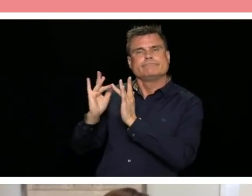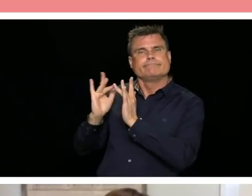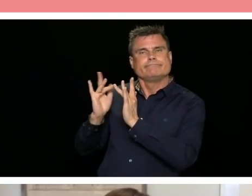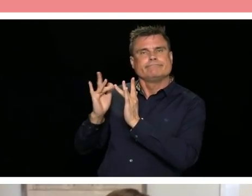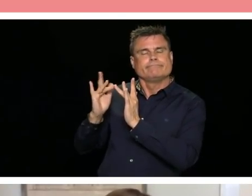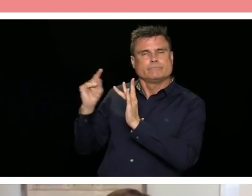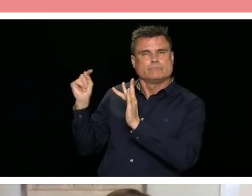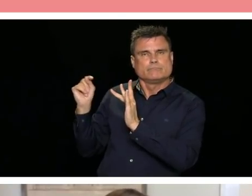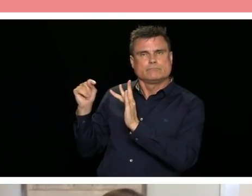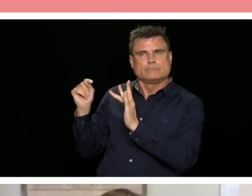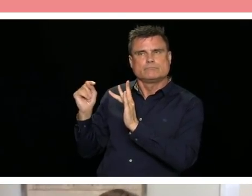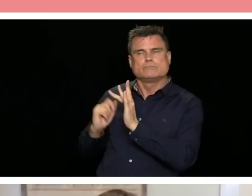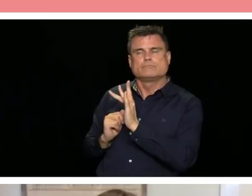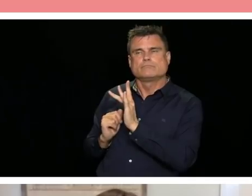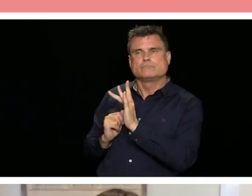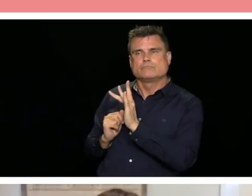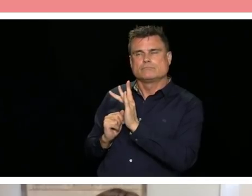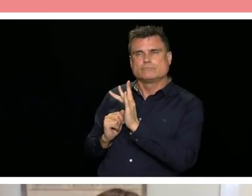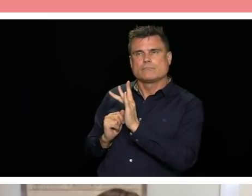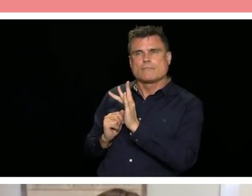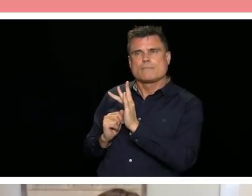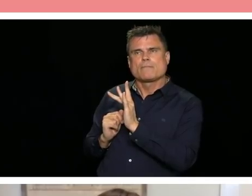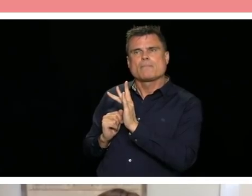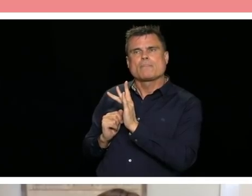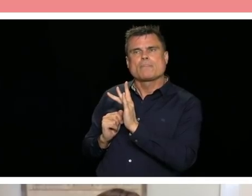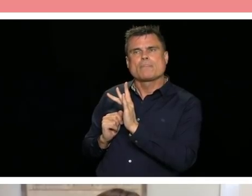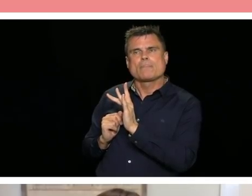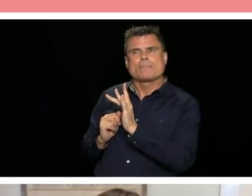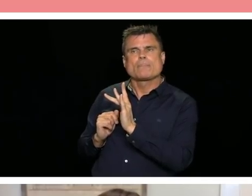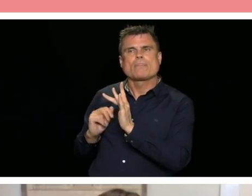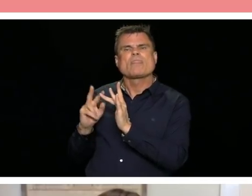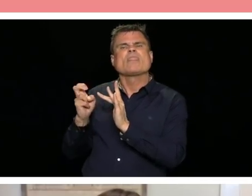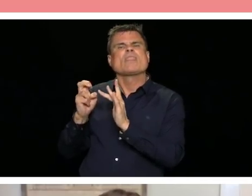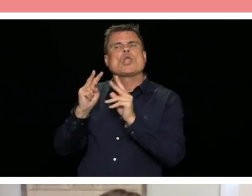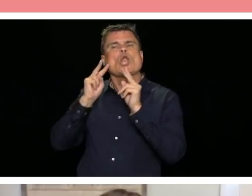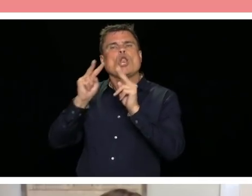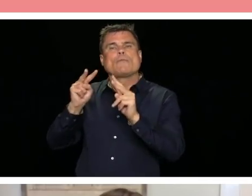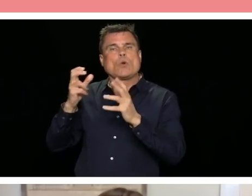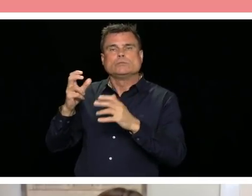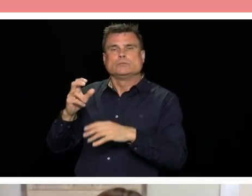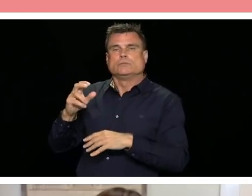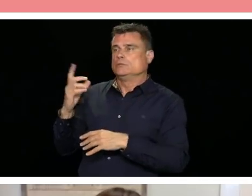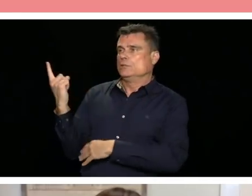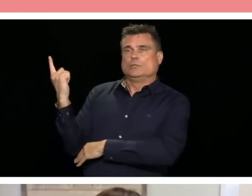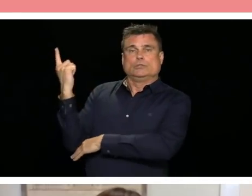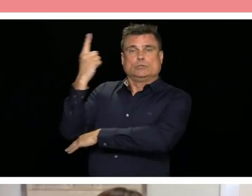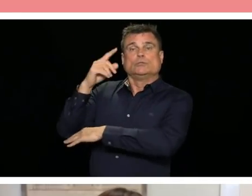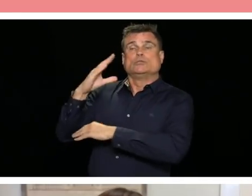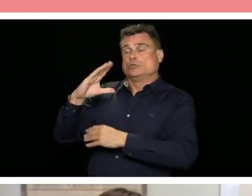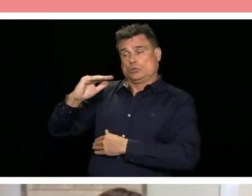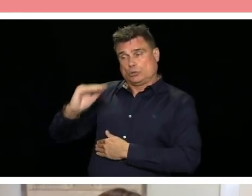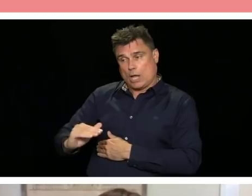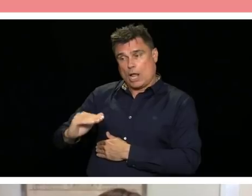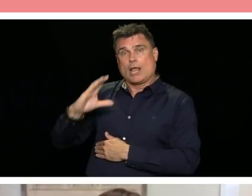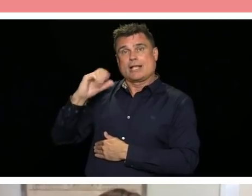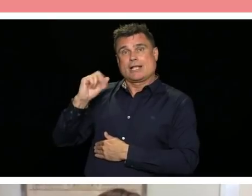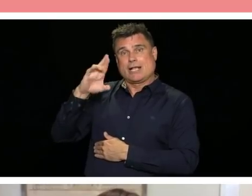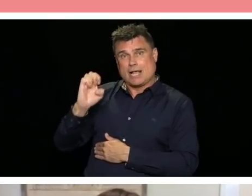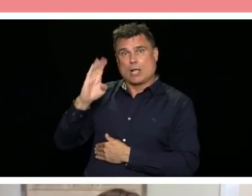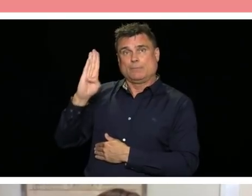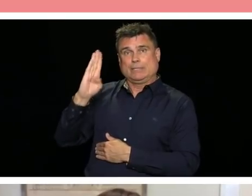you Google childcare BC and childcare COVID-19 response plan. I think the website will come up from